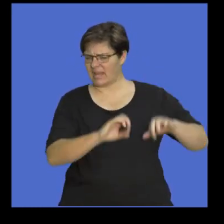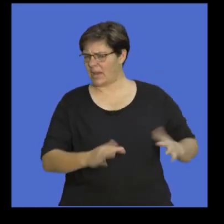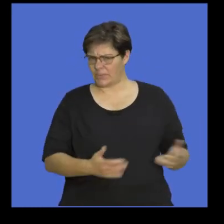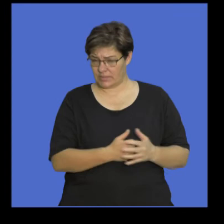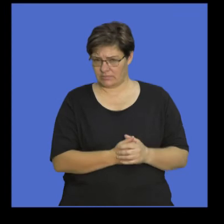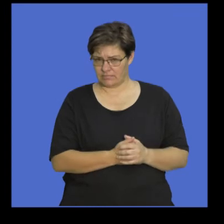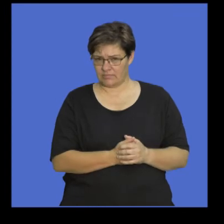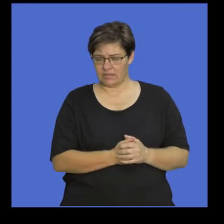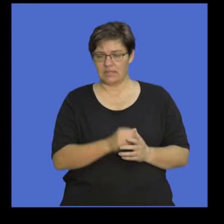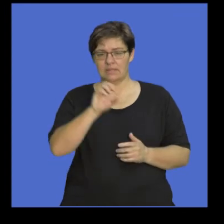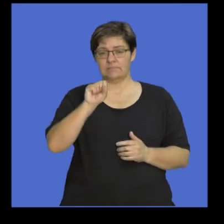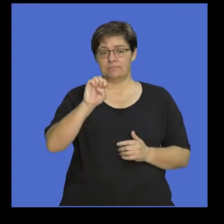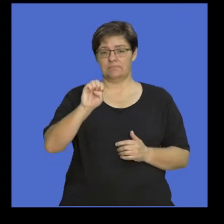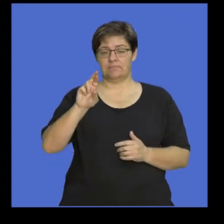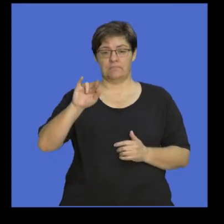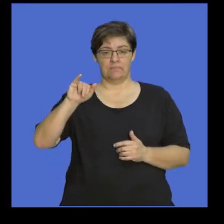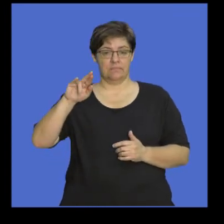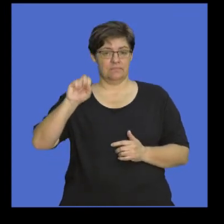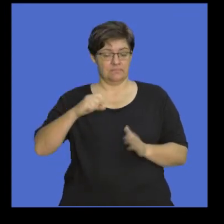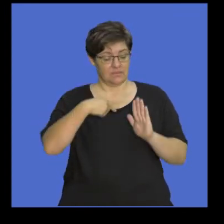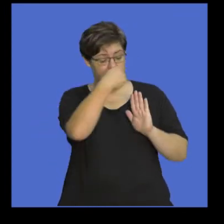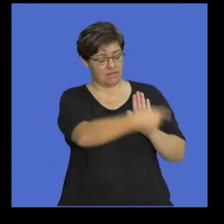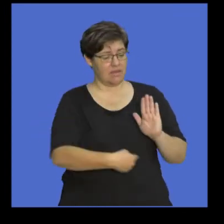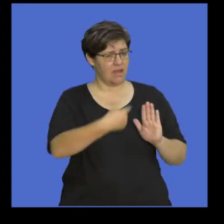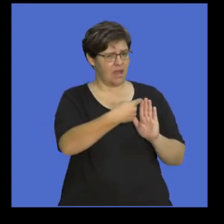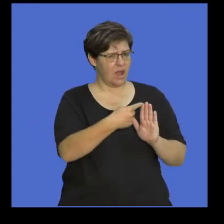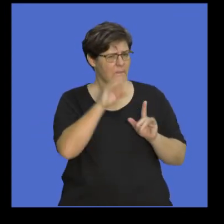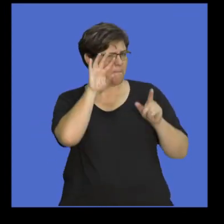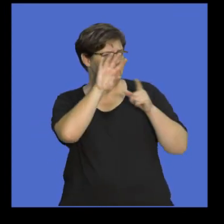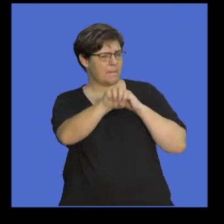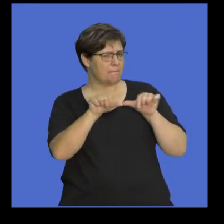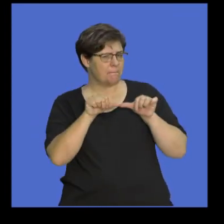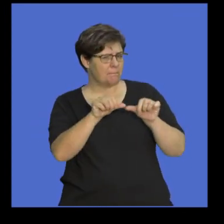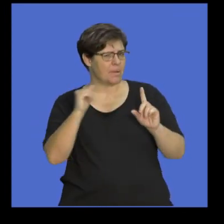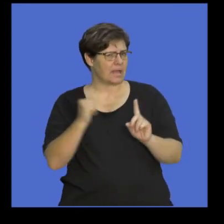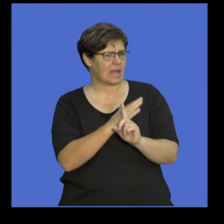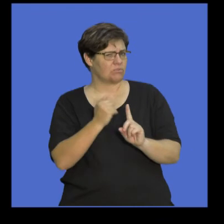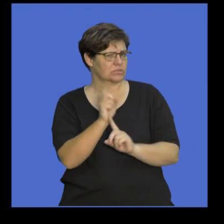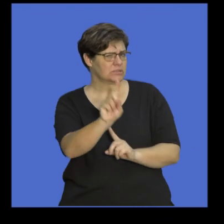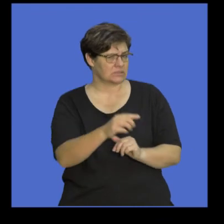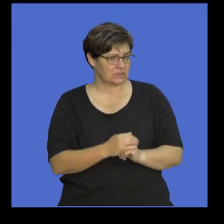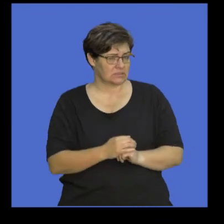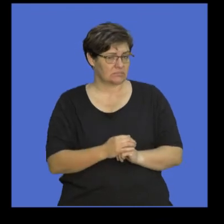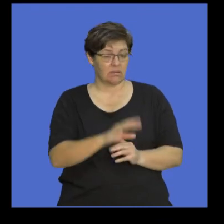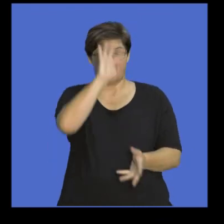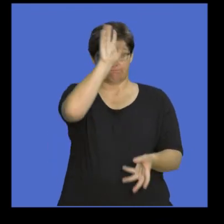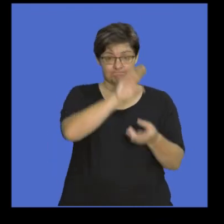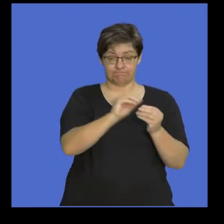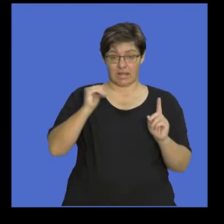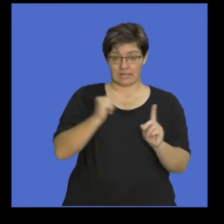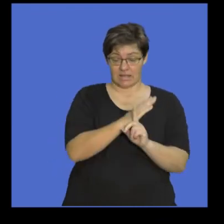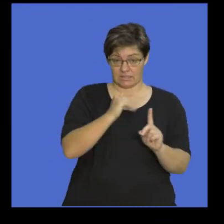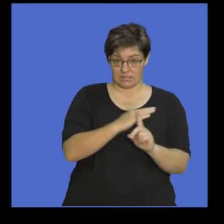was, in a series circuit, what do you notice about the current in the circuit? Now we are saying that the total